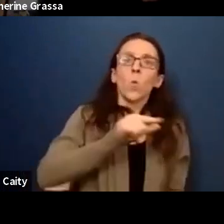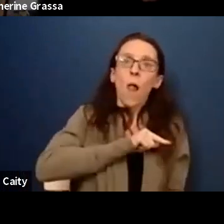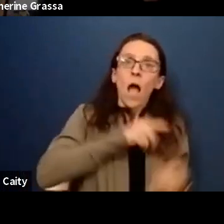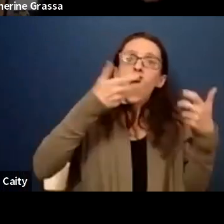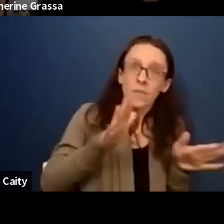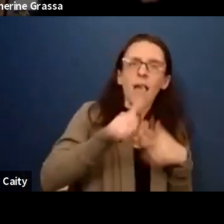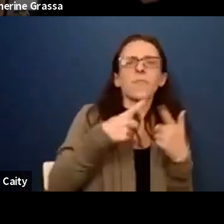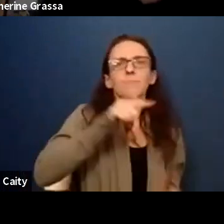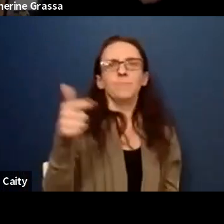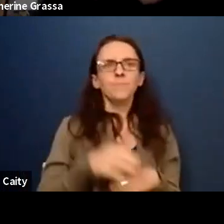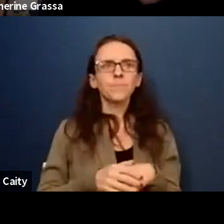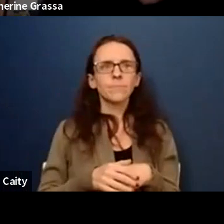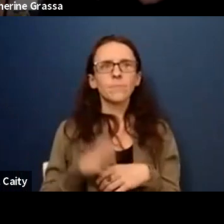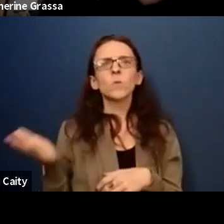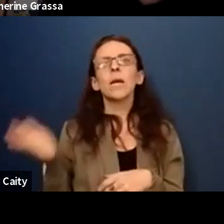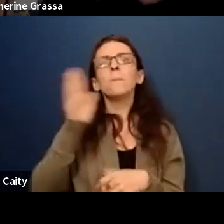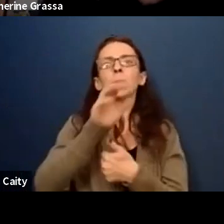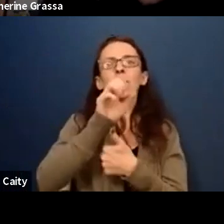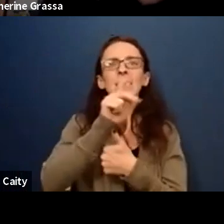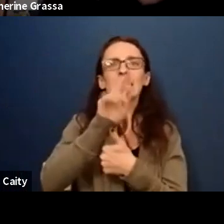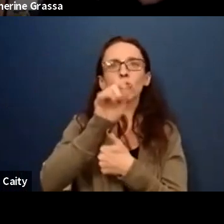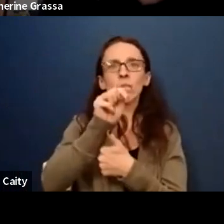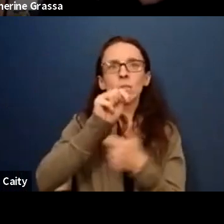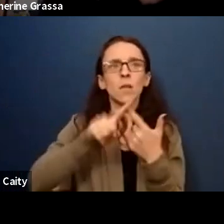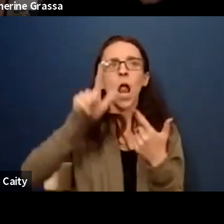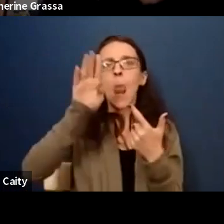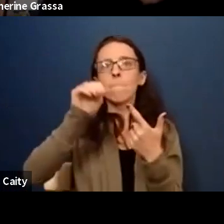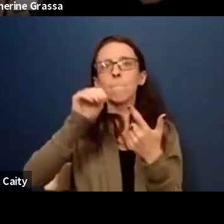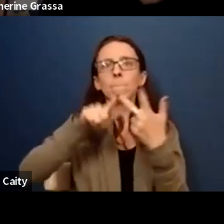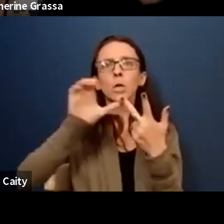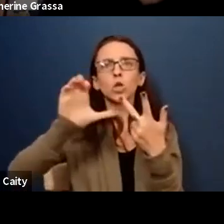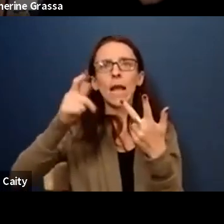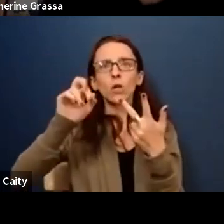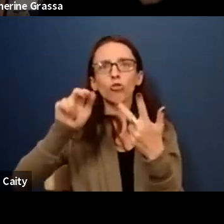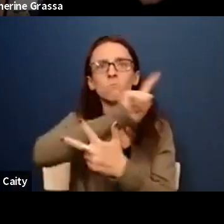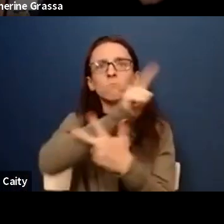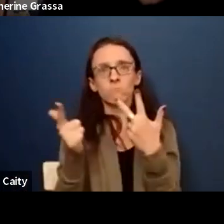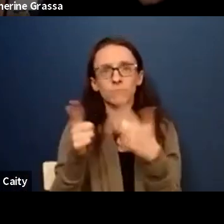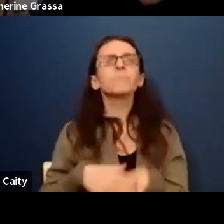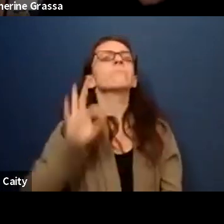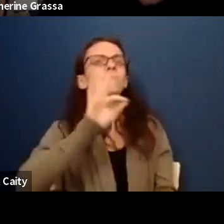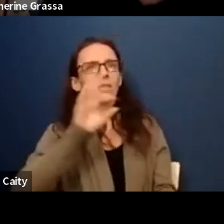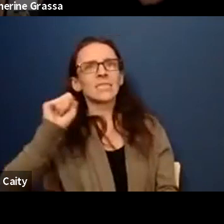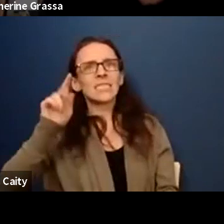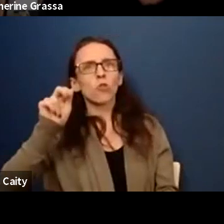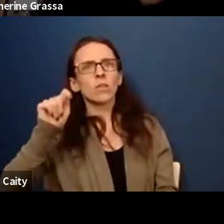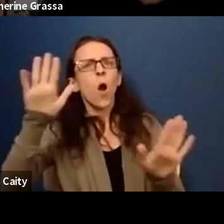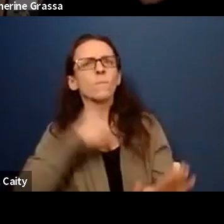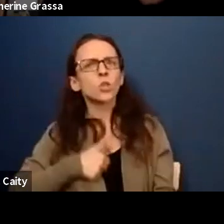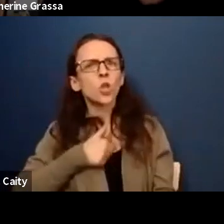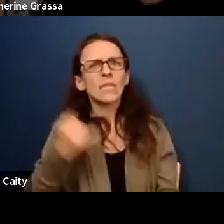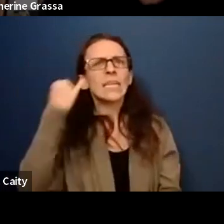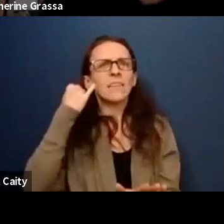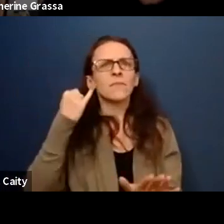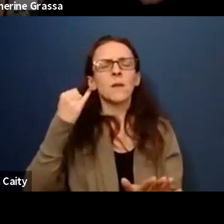Ms. Garrett, Ms. Lum, then Mr. Krieger. Thank you. And I'm sorry if my comments implied that I didn't understand the nature of the